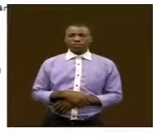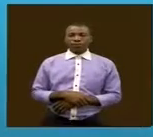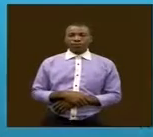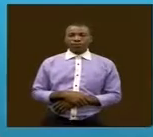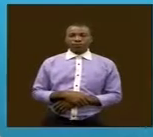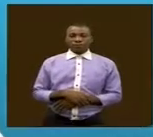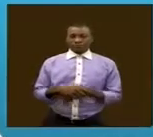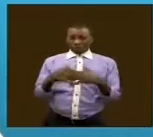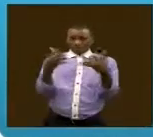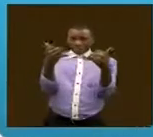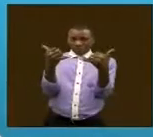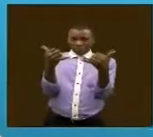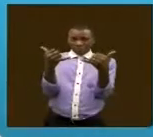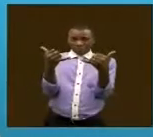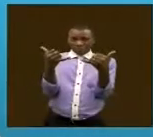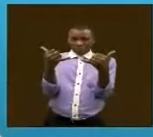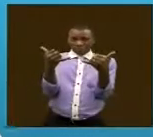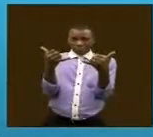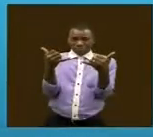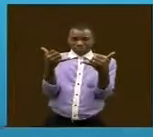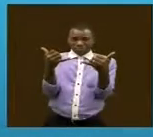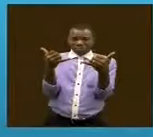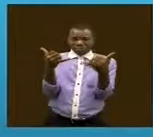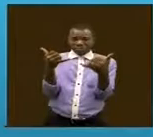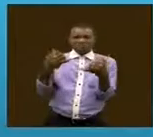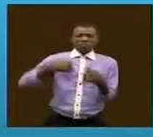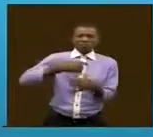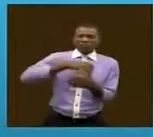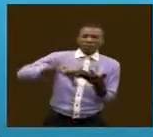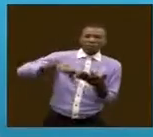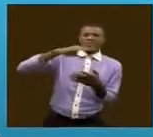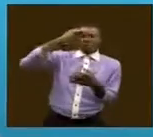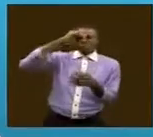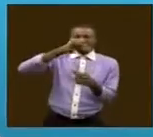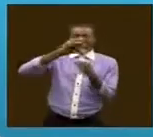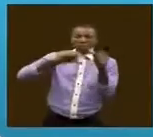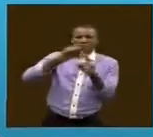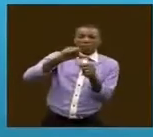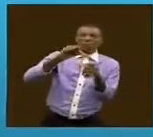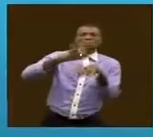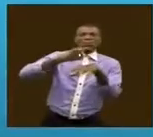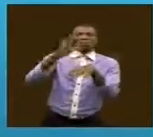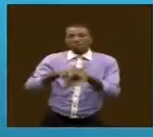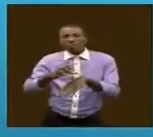Now, what are we going to use all the knowledge that we have acquired